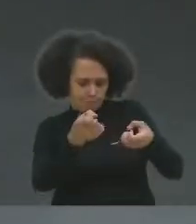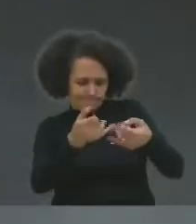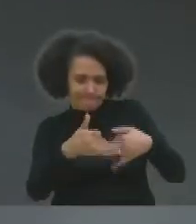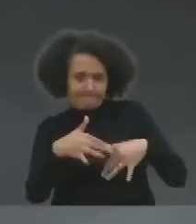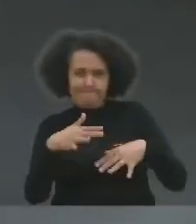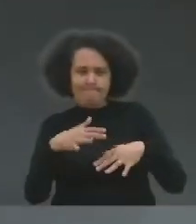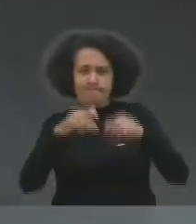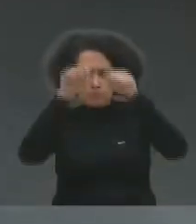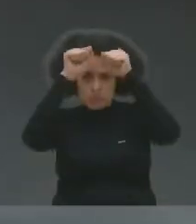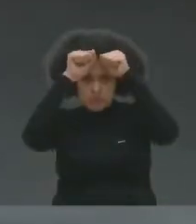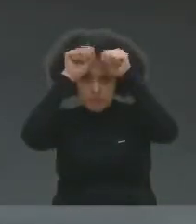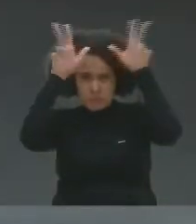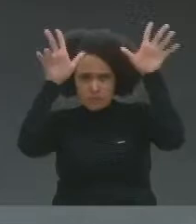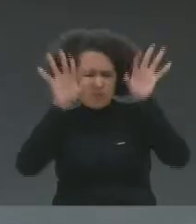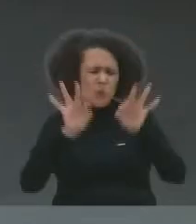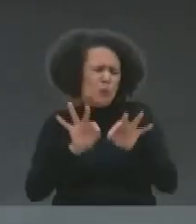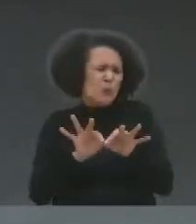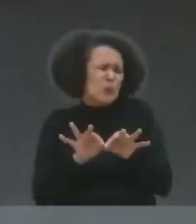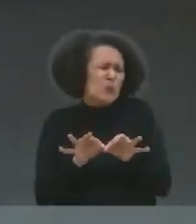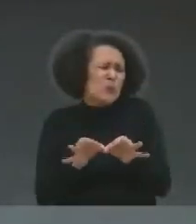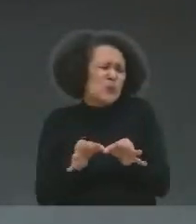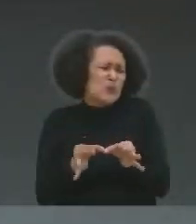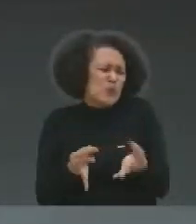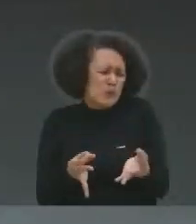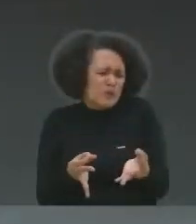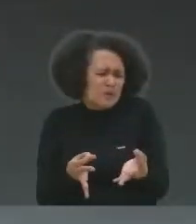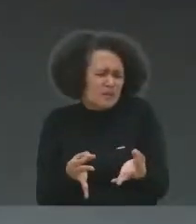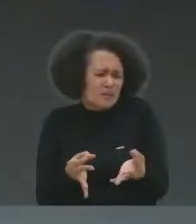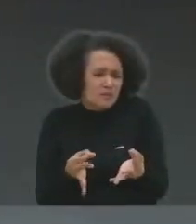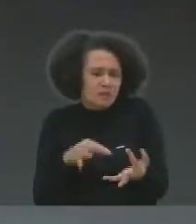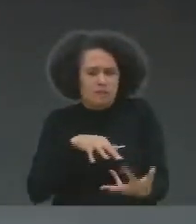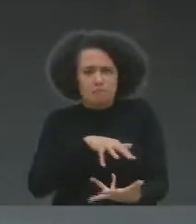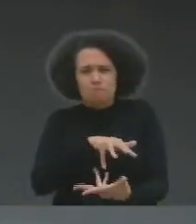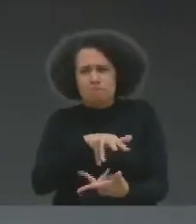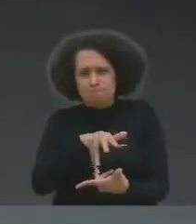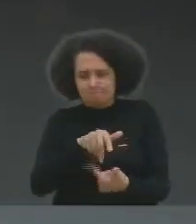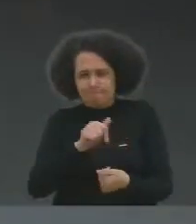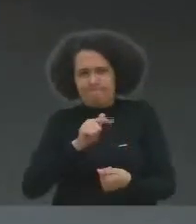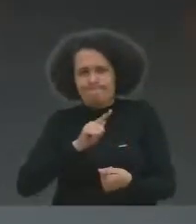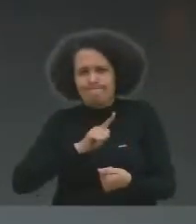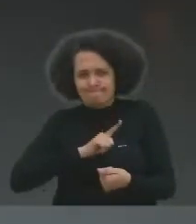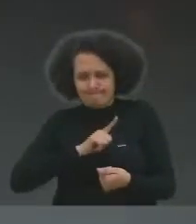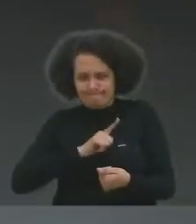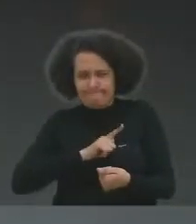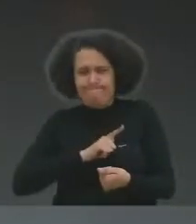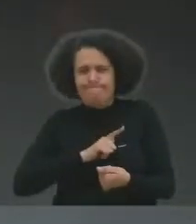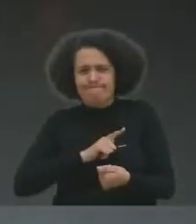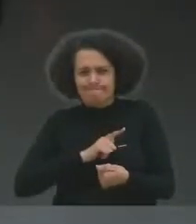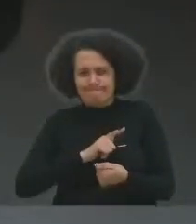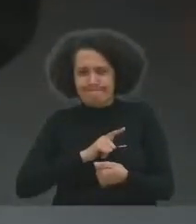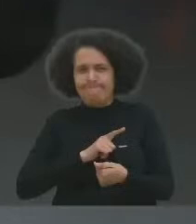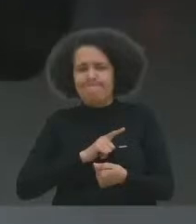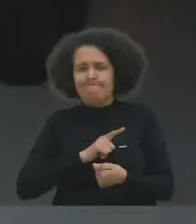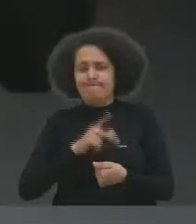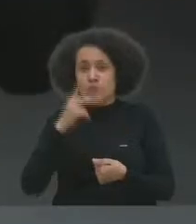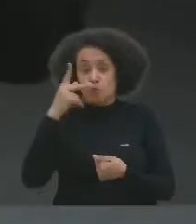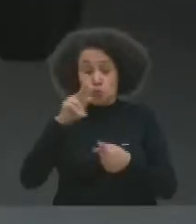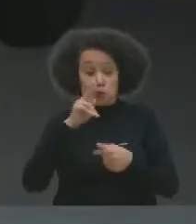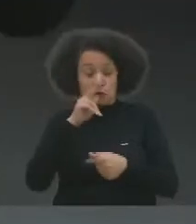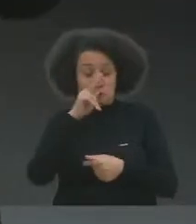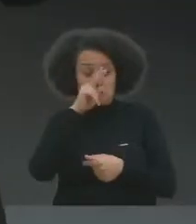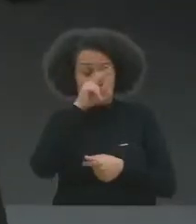homem mais humilde da terra. His strength came through humility, submission to his God. A sua